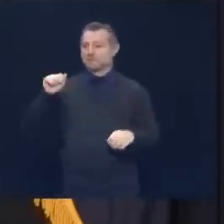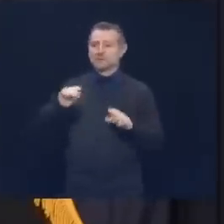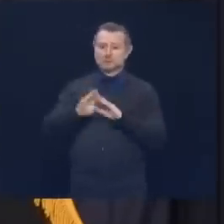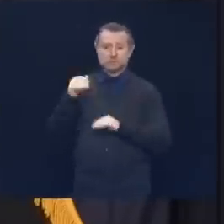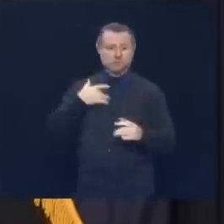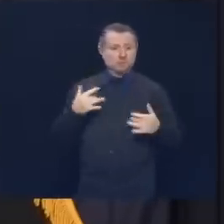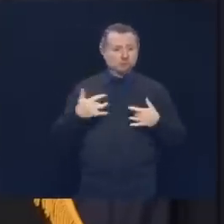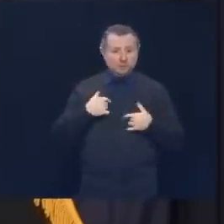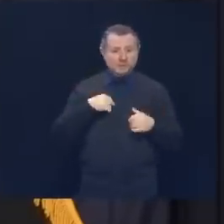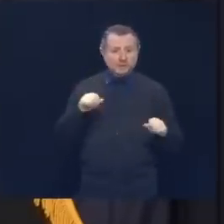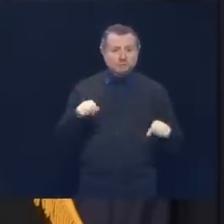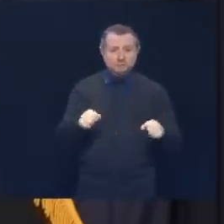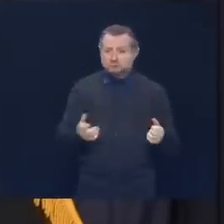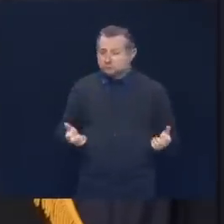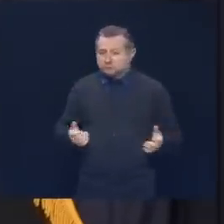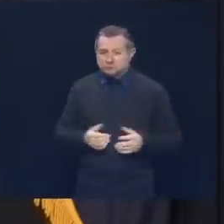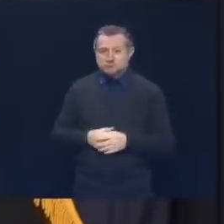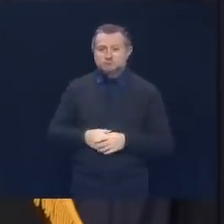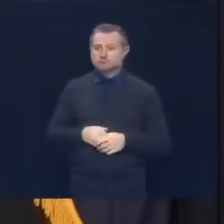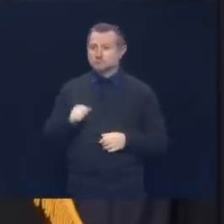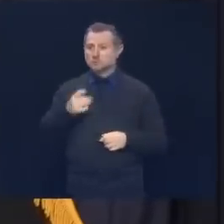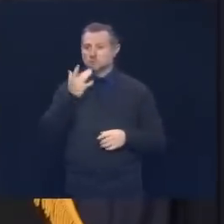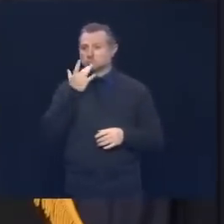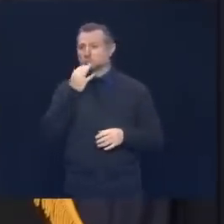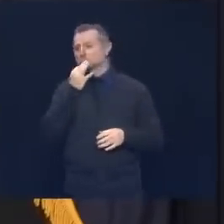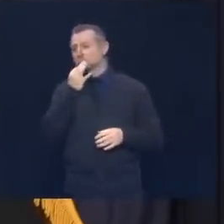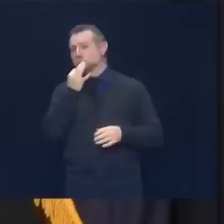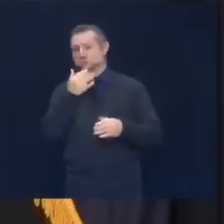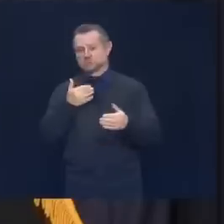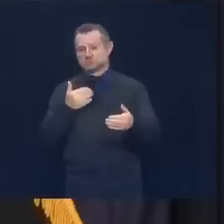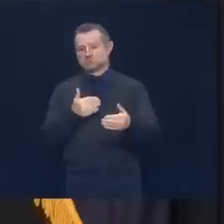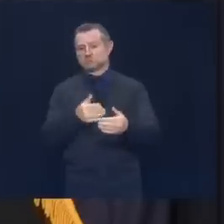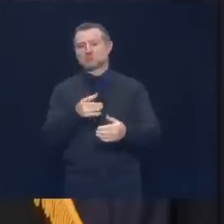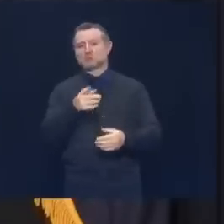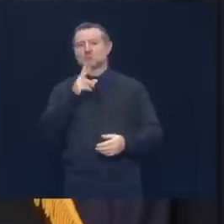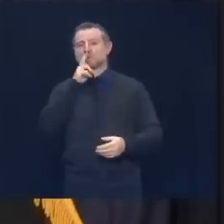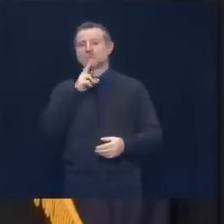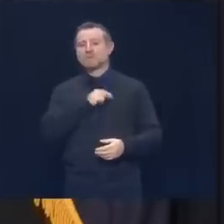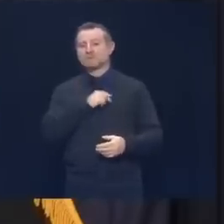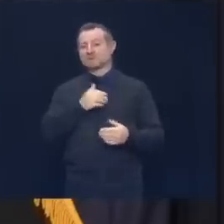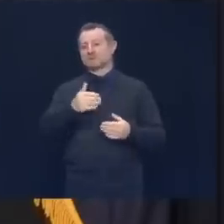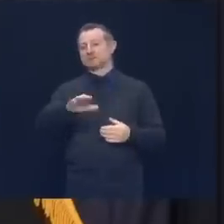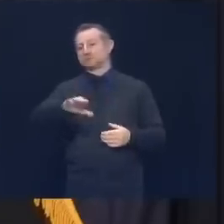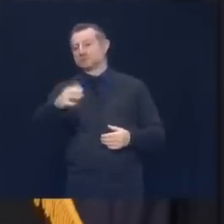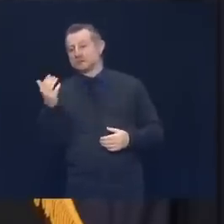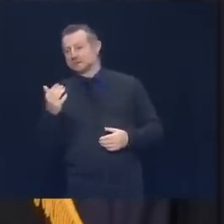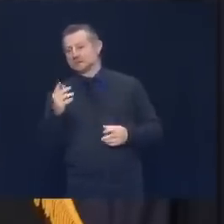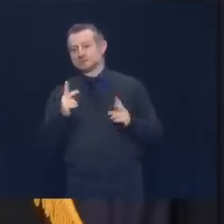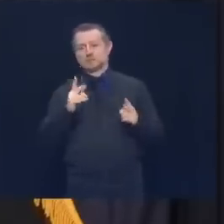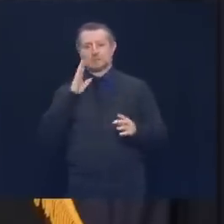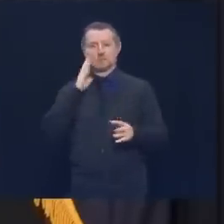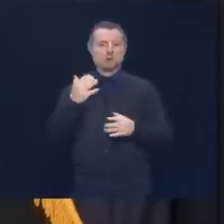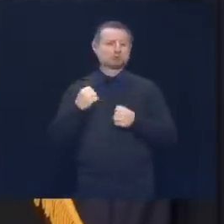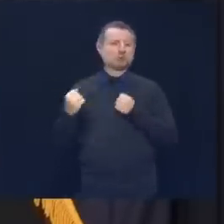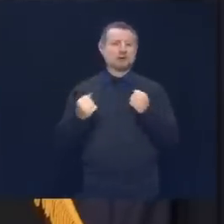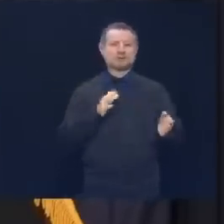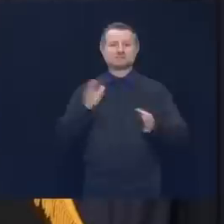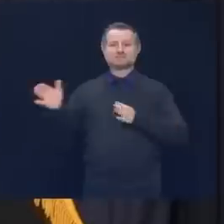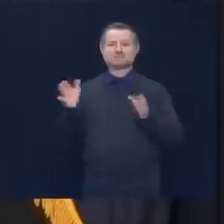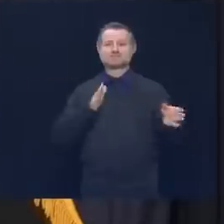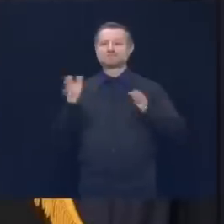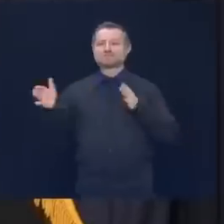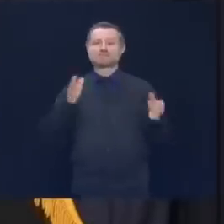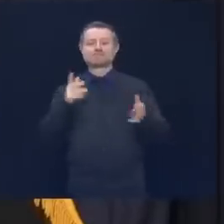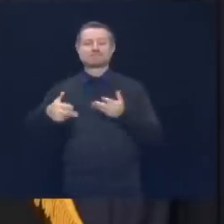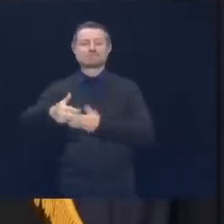right? We're coming into the holiday season. You're going to be seeing people travel and drive back and forth. And you go